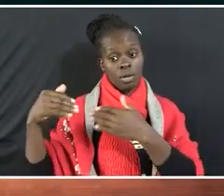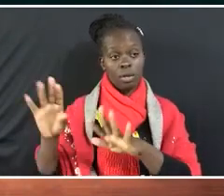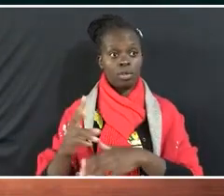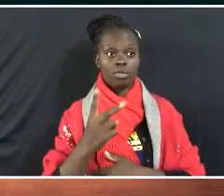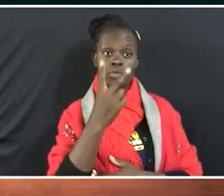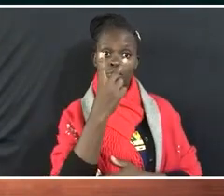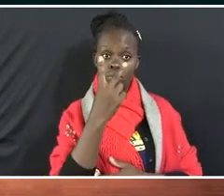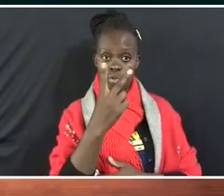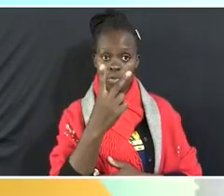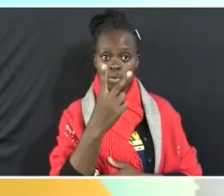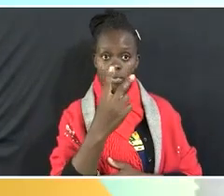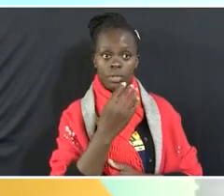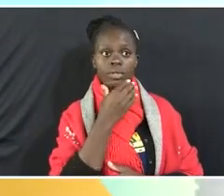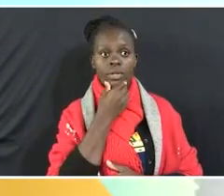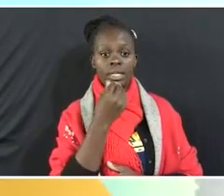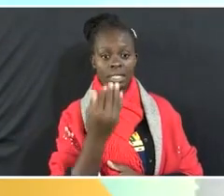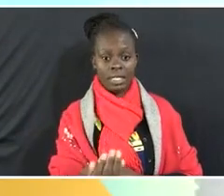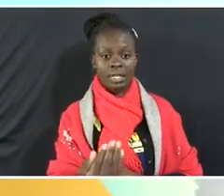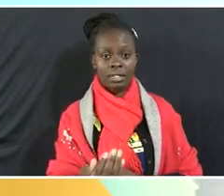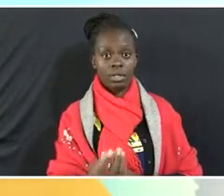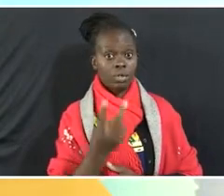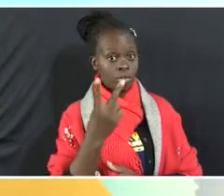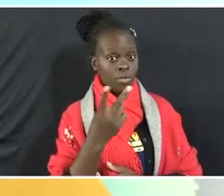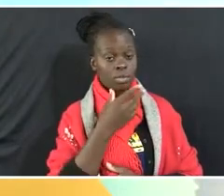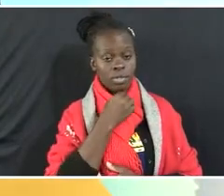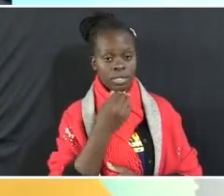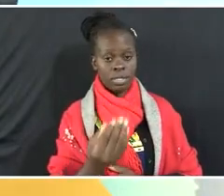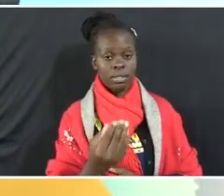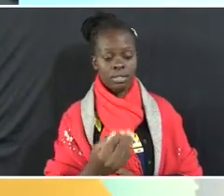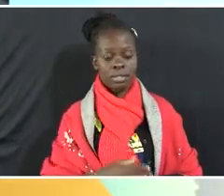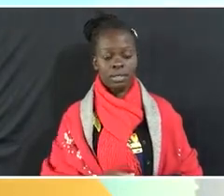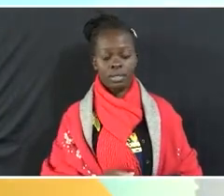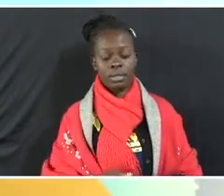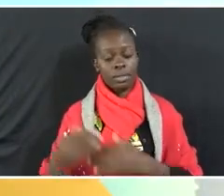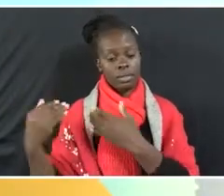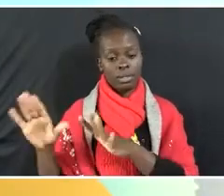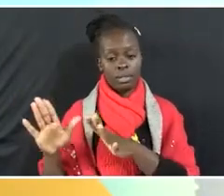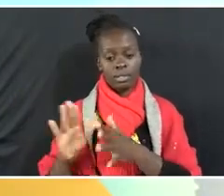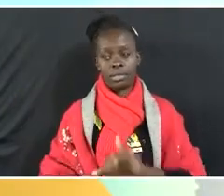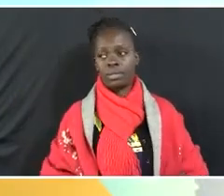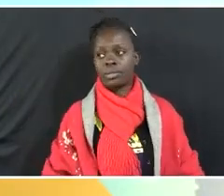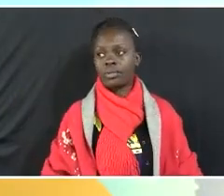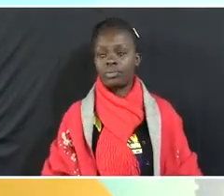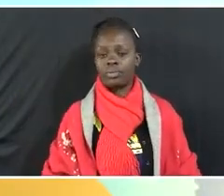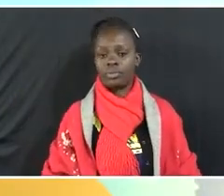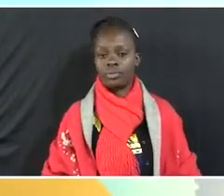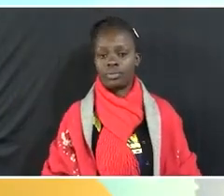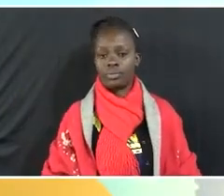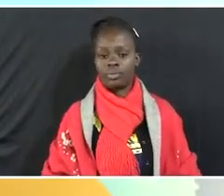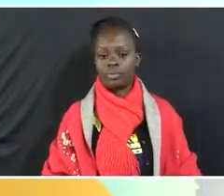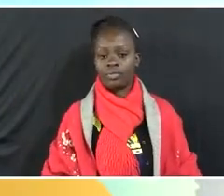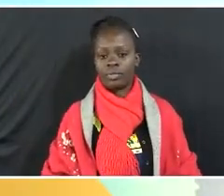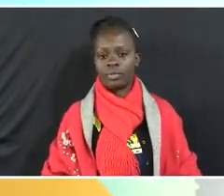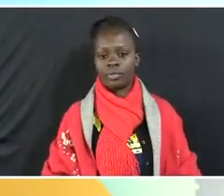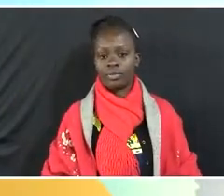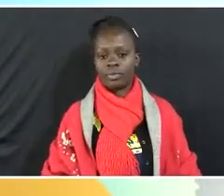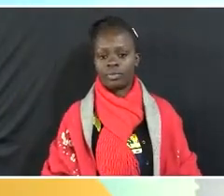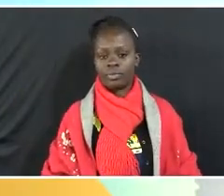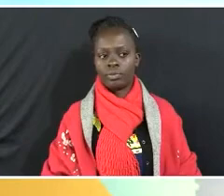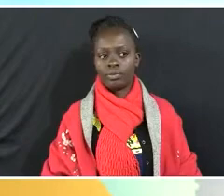3 years. The soul of the king, David, longed to see